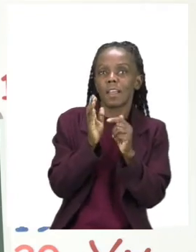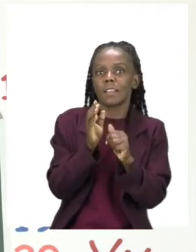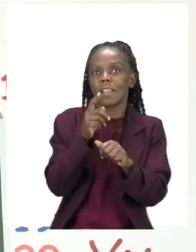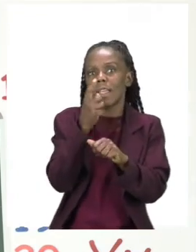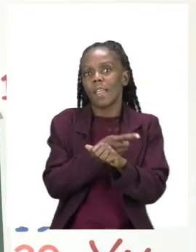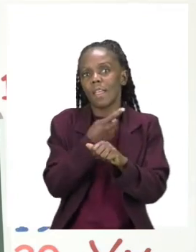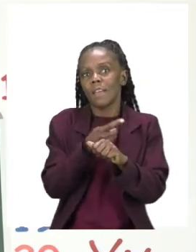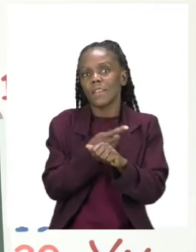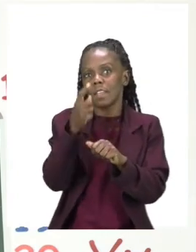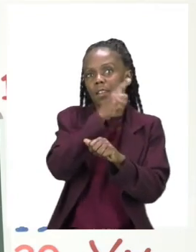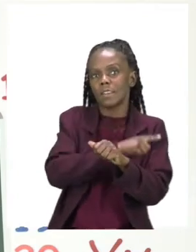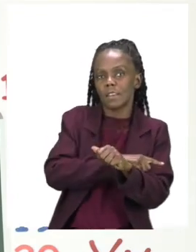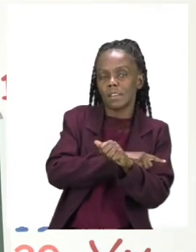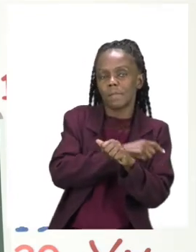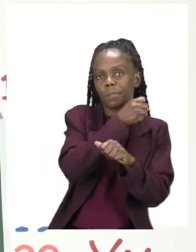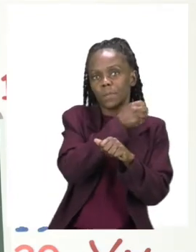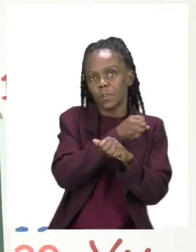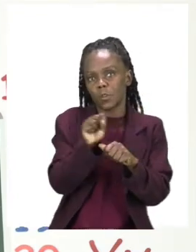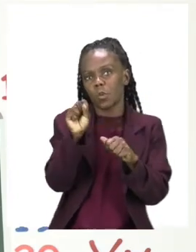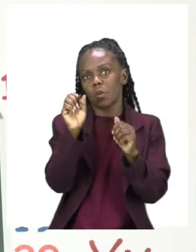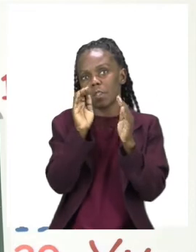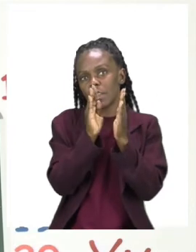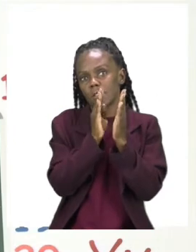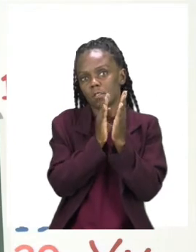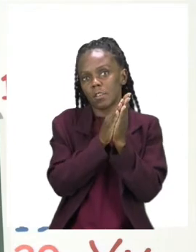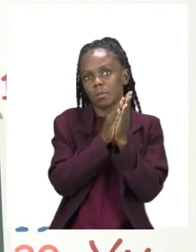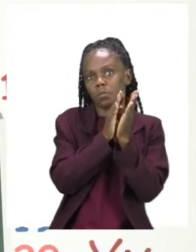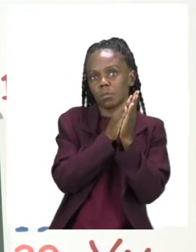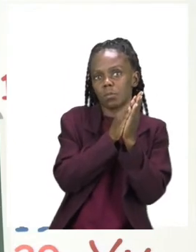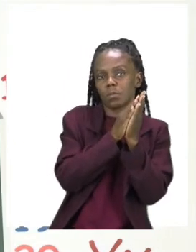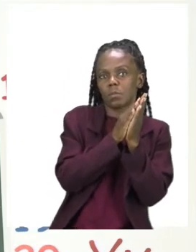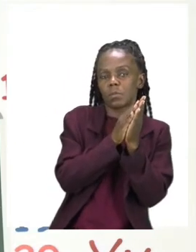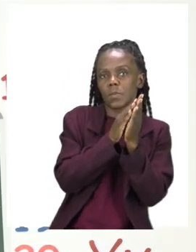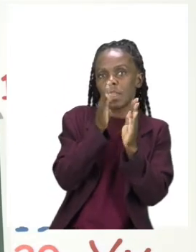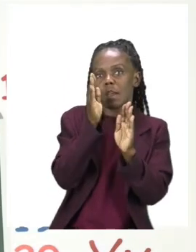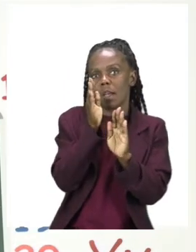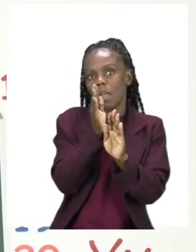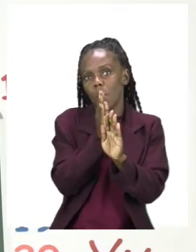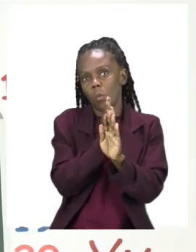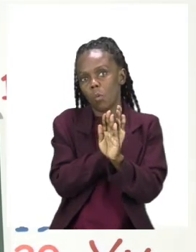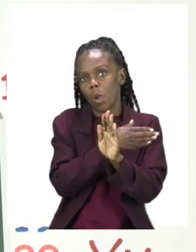Sanitize every day so the germs can stay